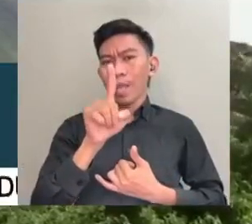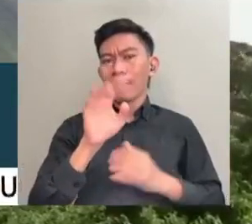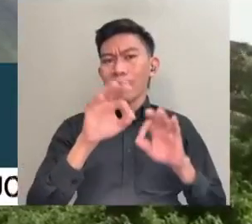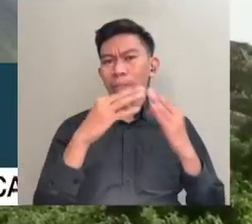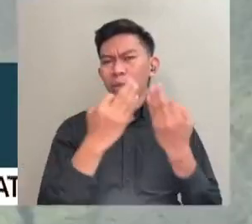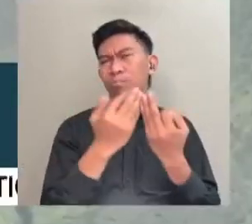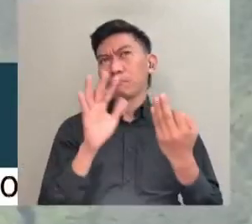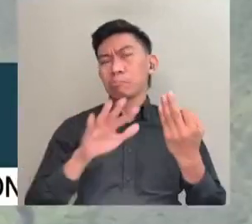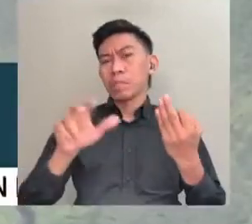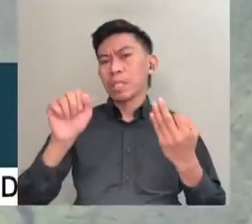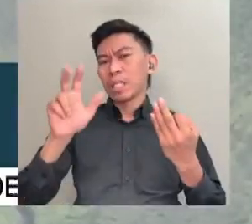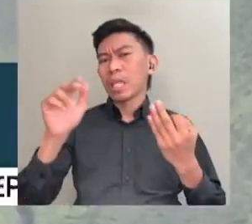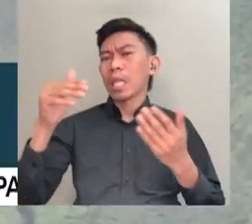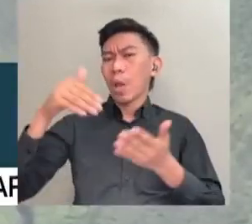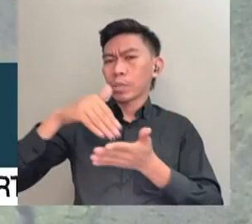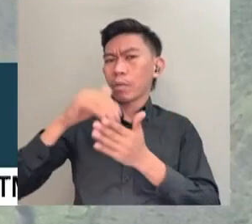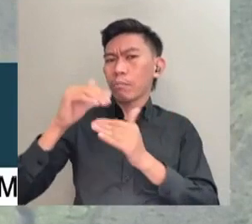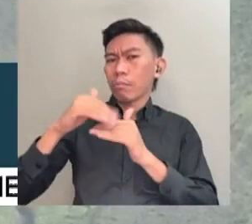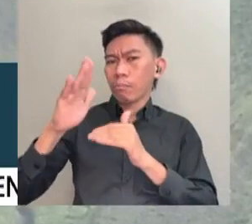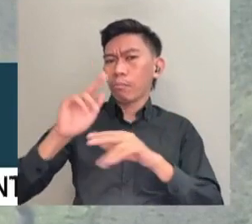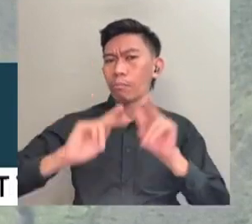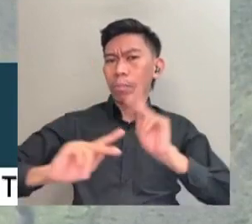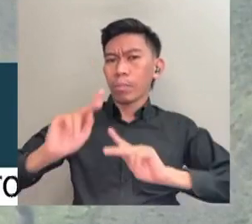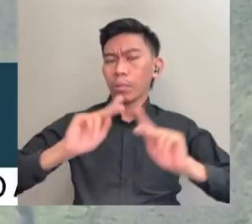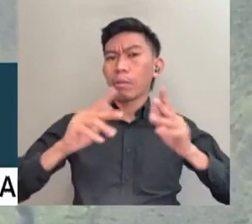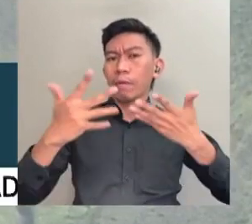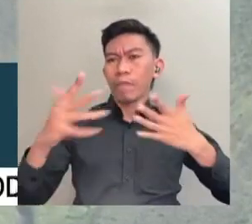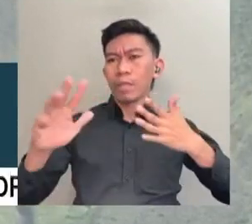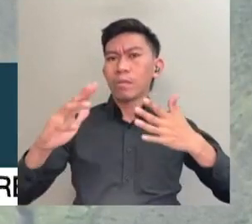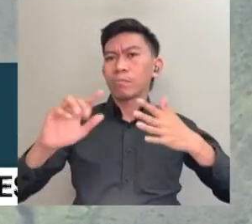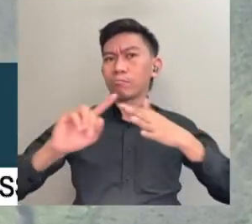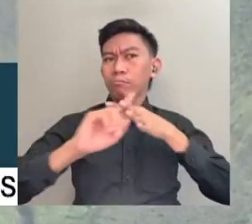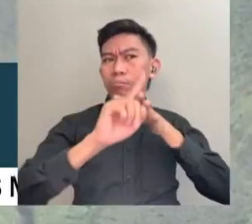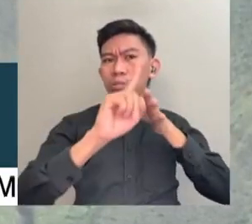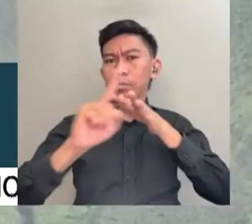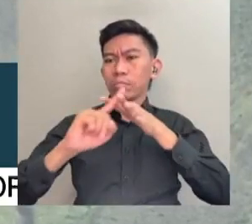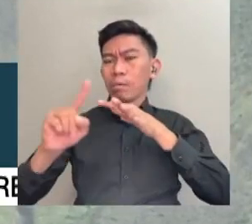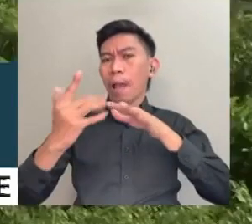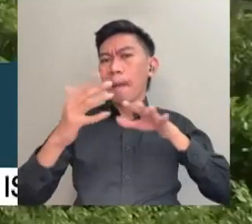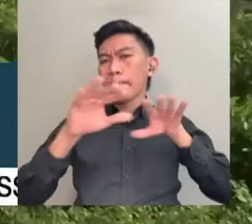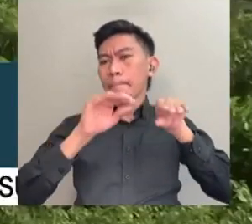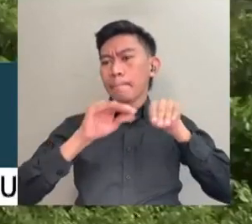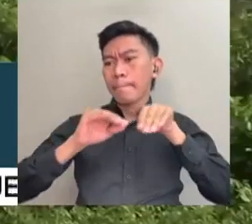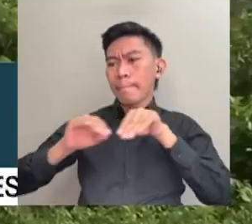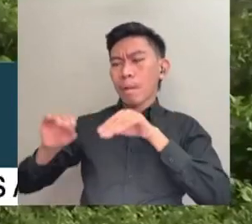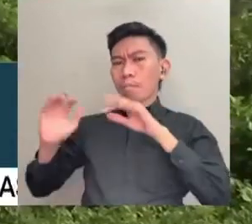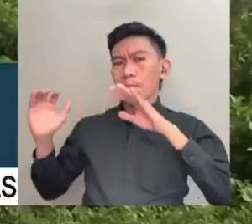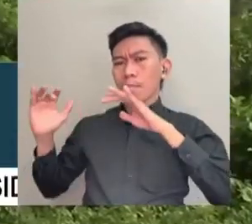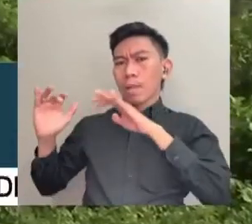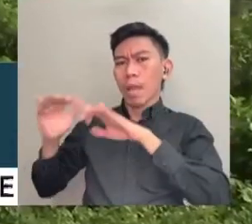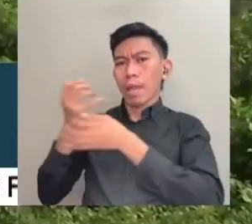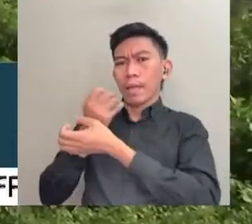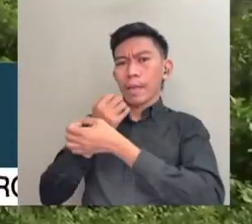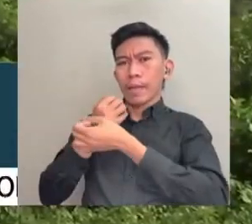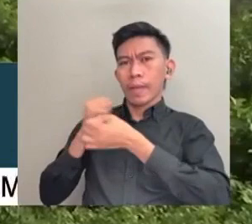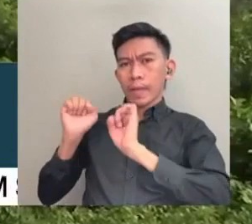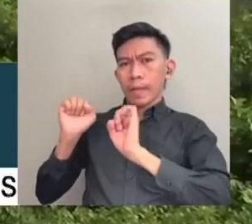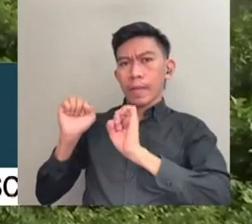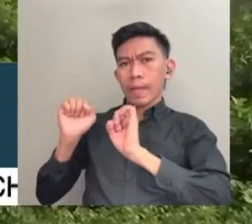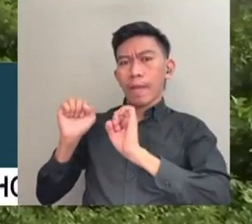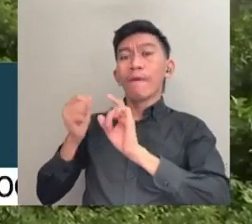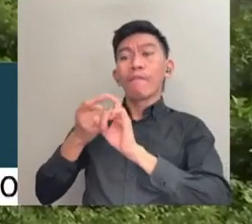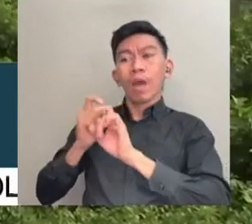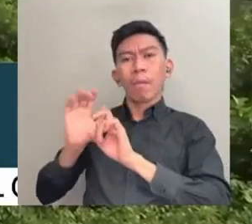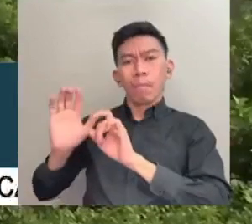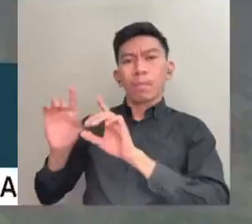13,348 individuals have already been evacuated according to Albay Public Safety and Emergency Management Office or APSIMO. The target